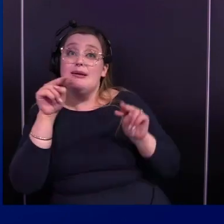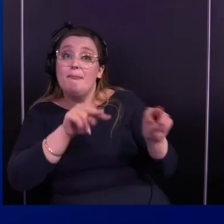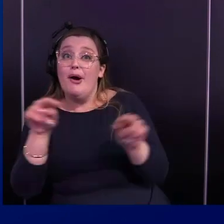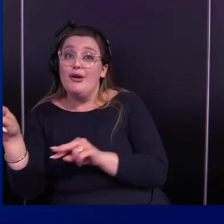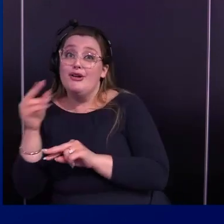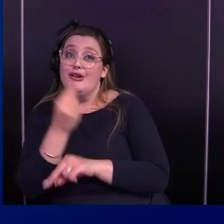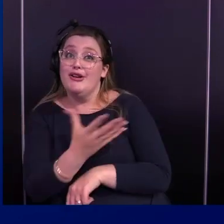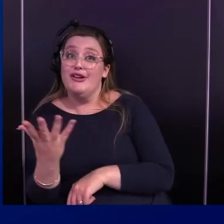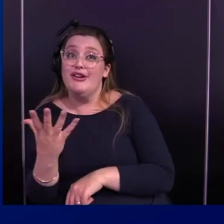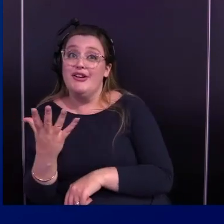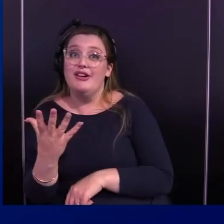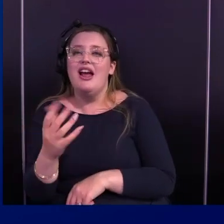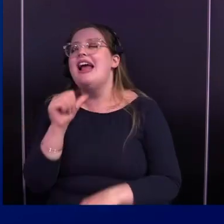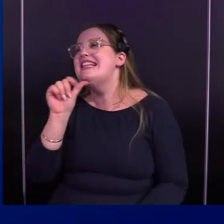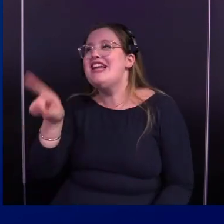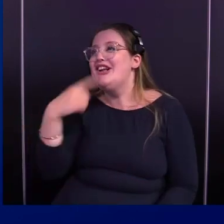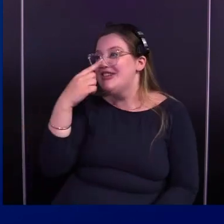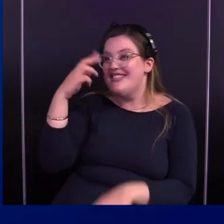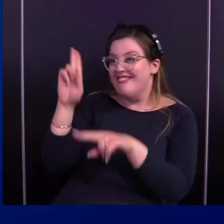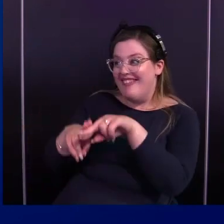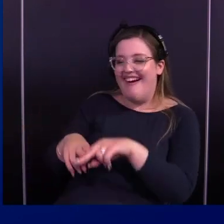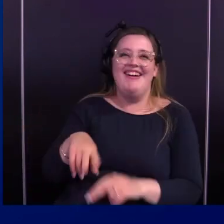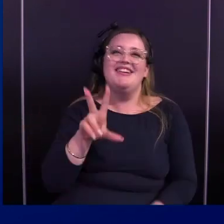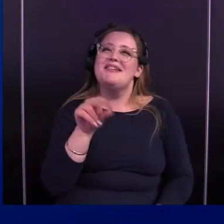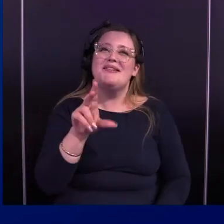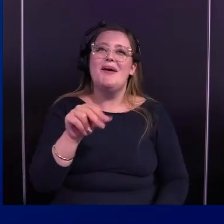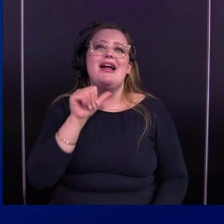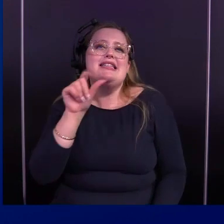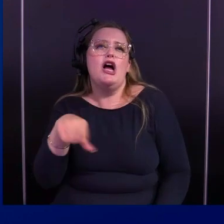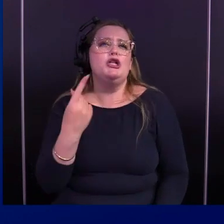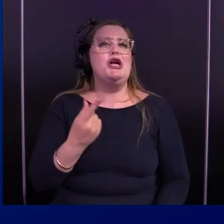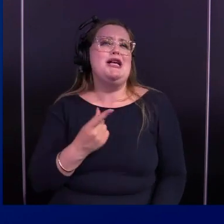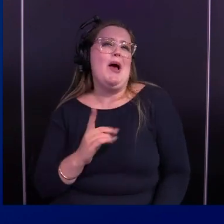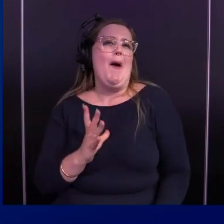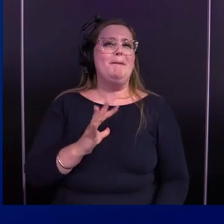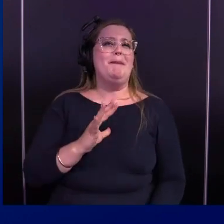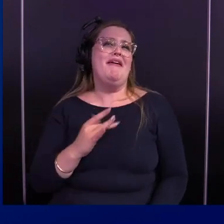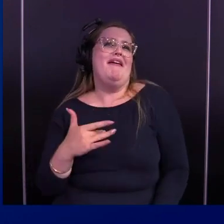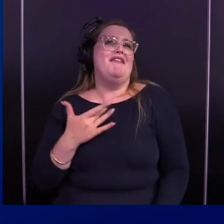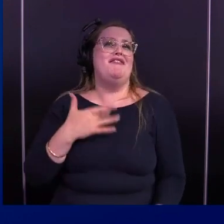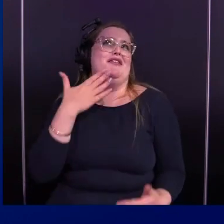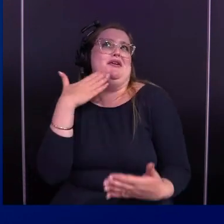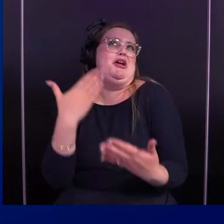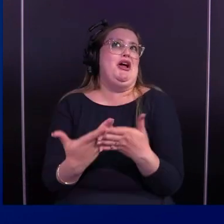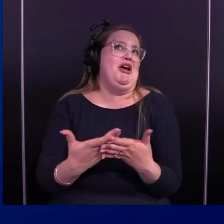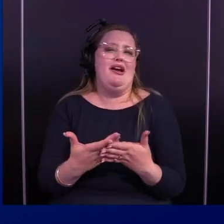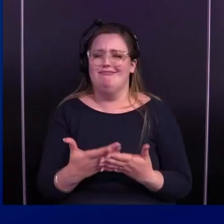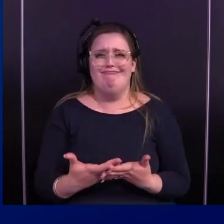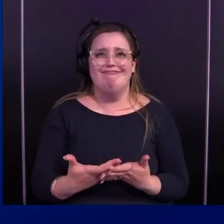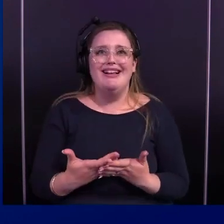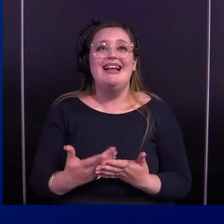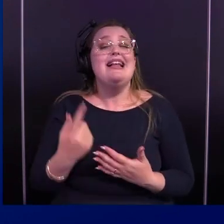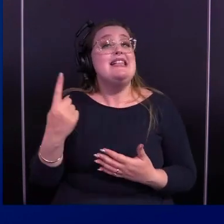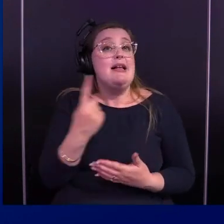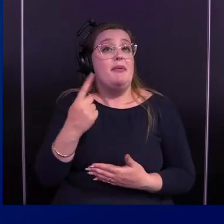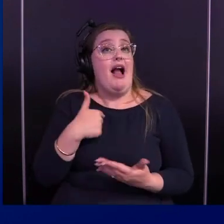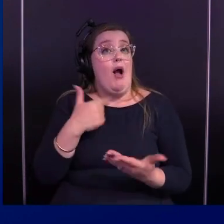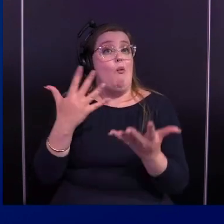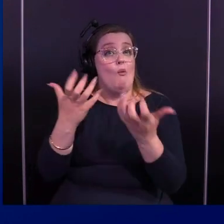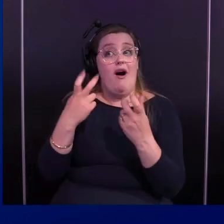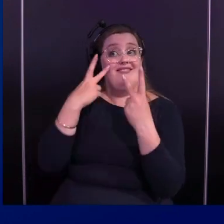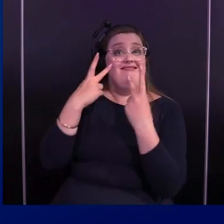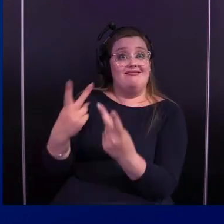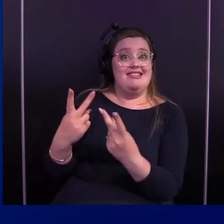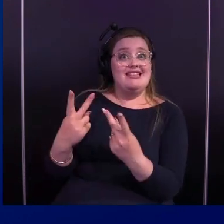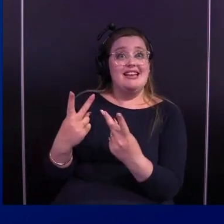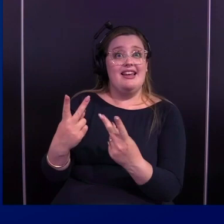don't know how many folks. It's not just for fun. Yeah, it's not just the feel good button. It's like, hey, there's something I want to see, and it's actually